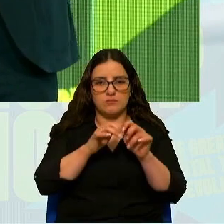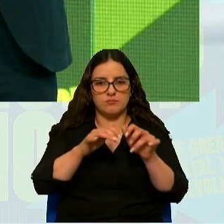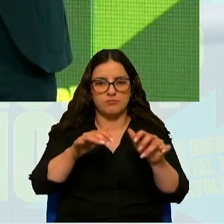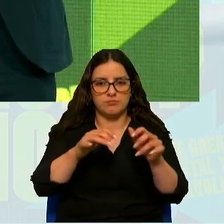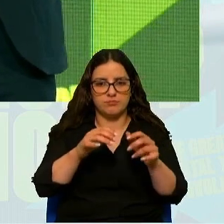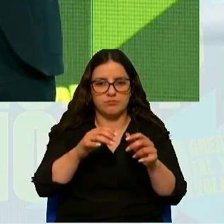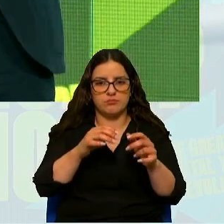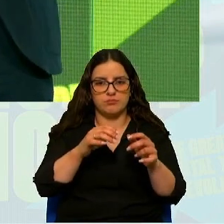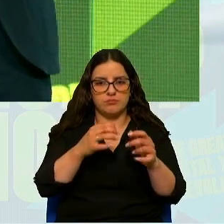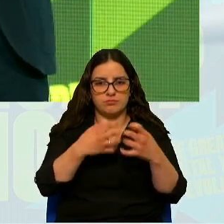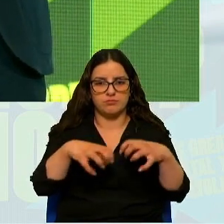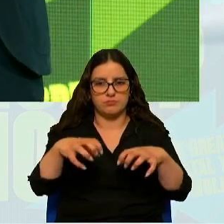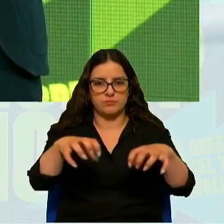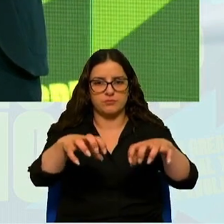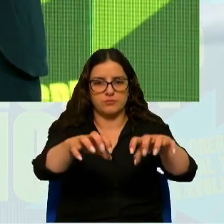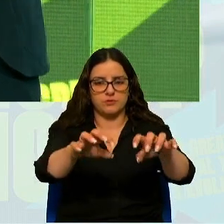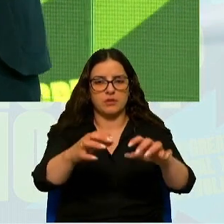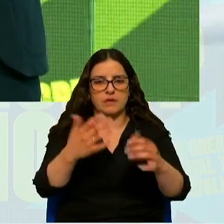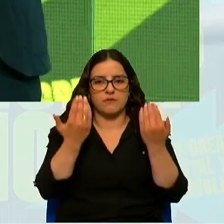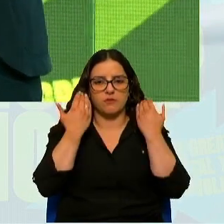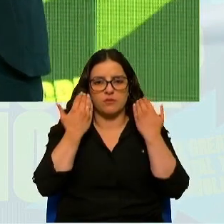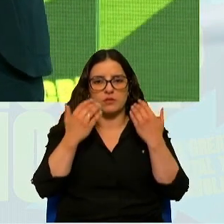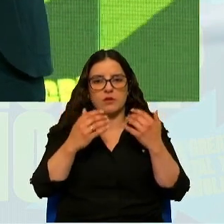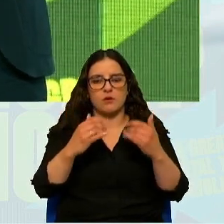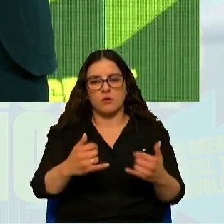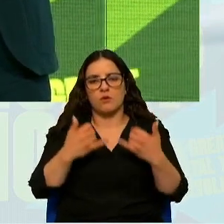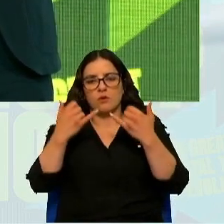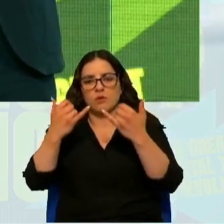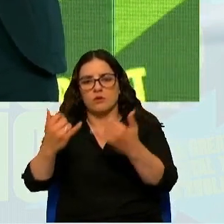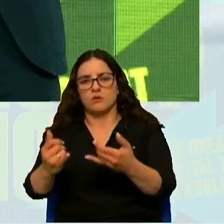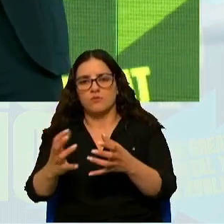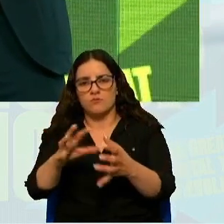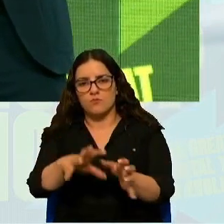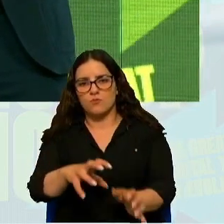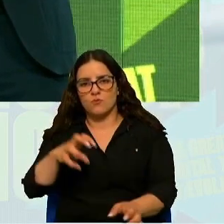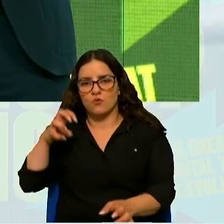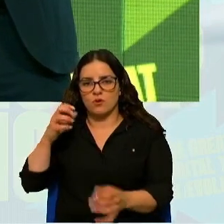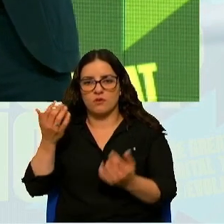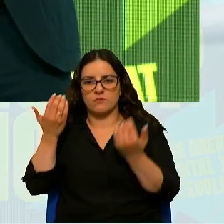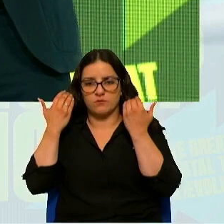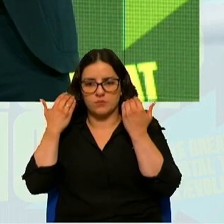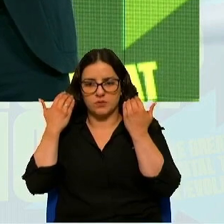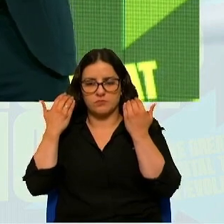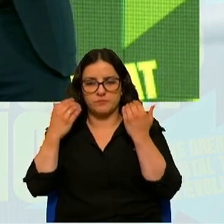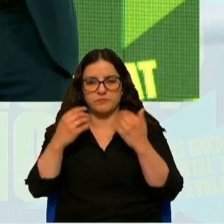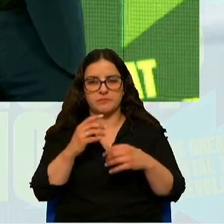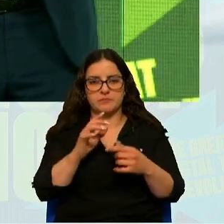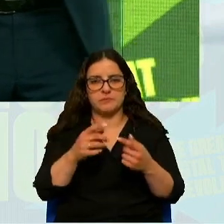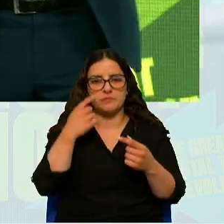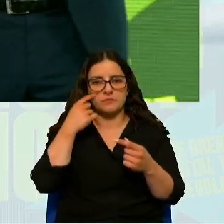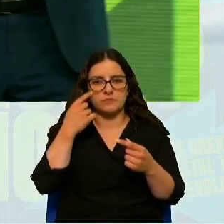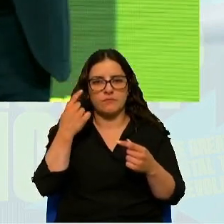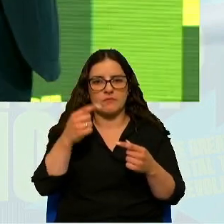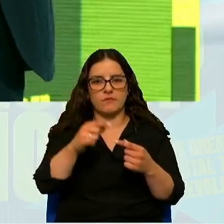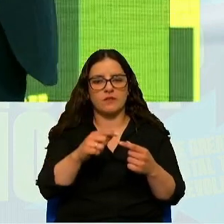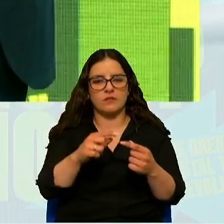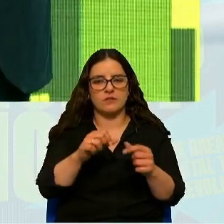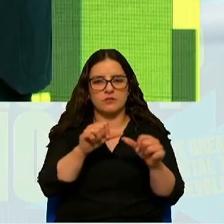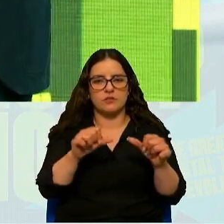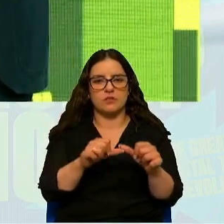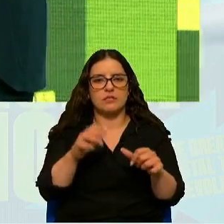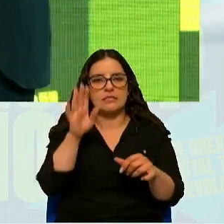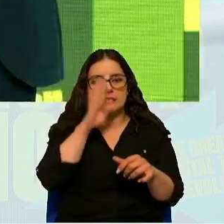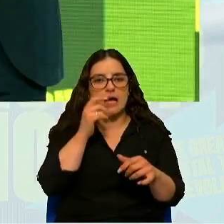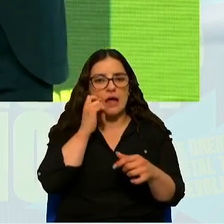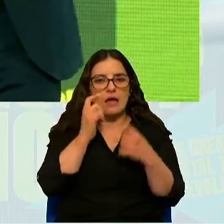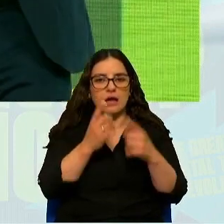of freedom. And on the other side, we extract that information. What is the particularity of that system? If someone in the middle